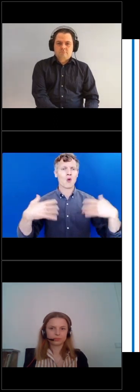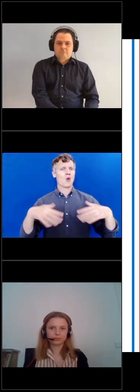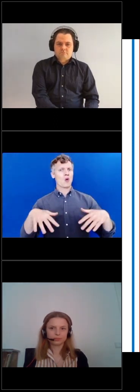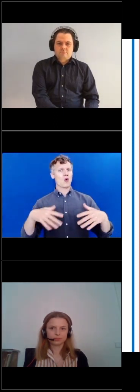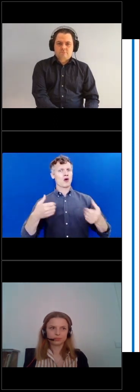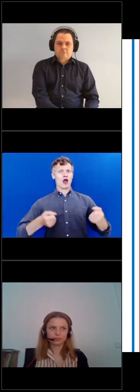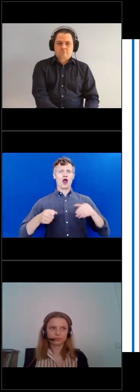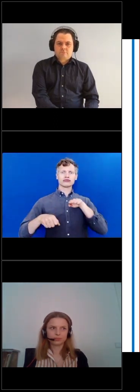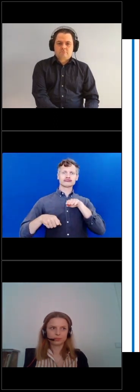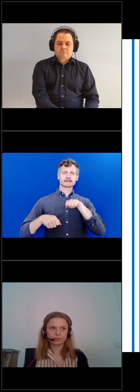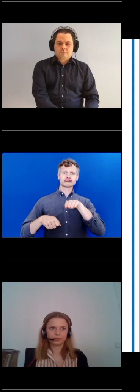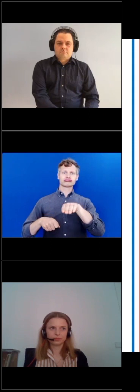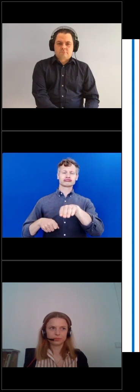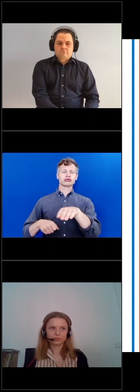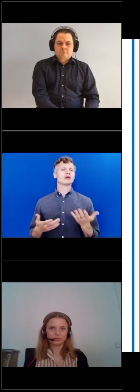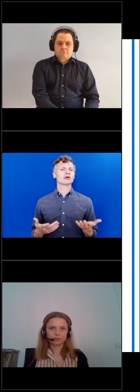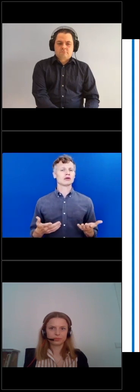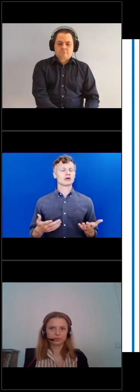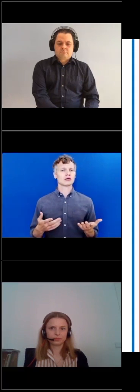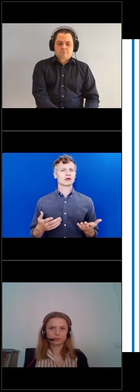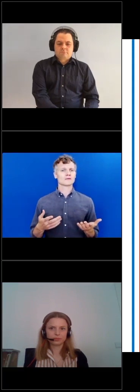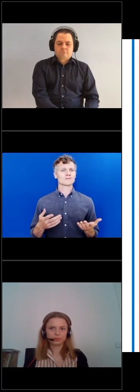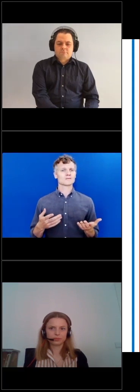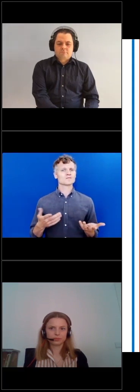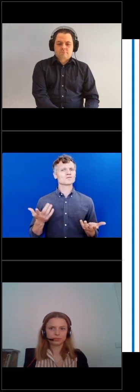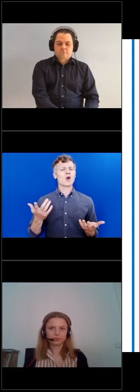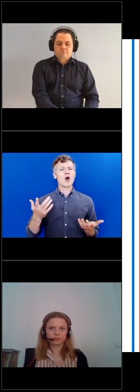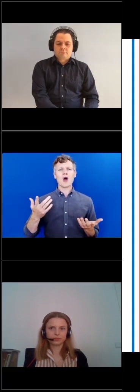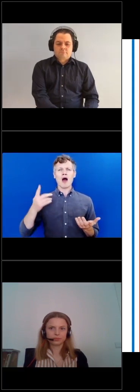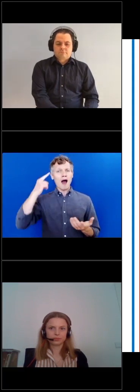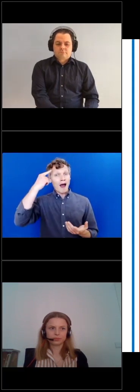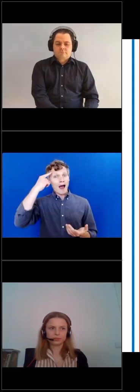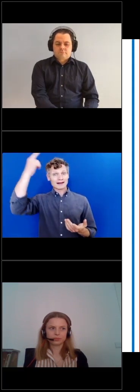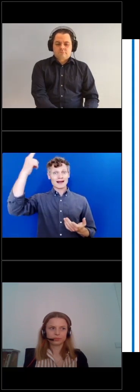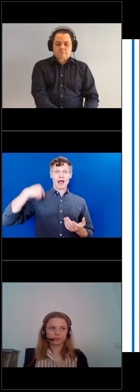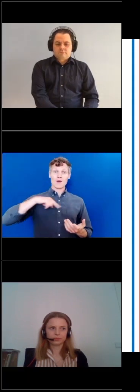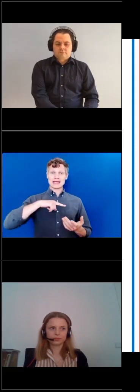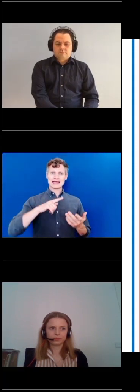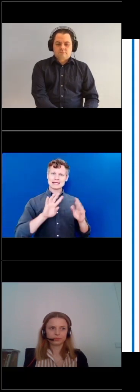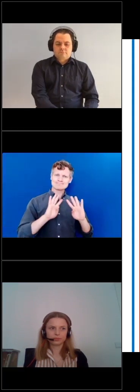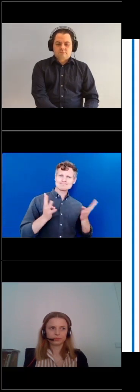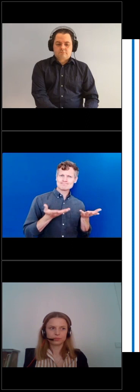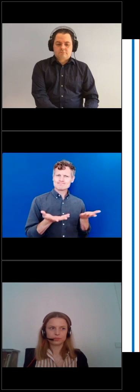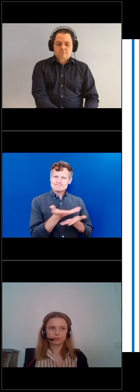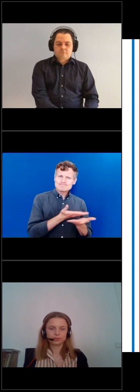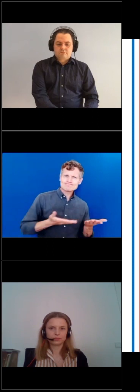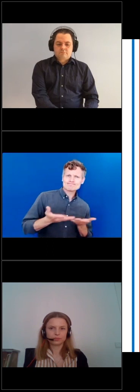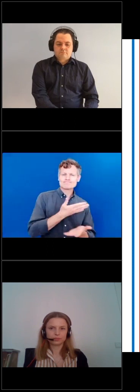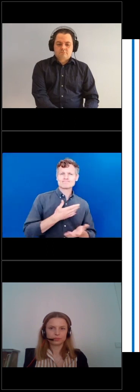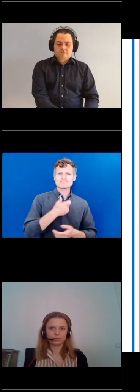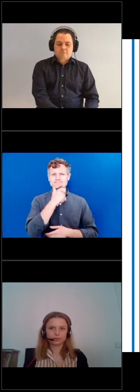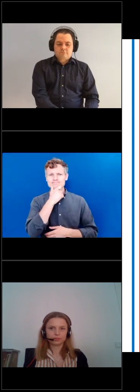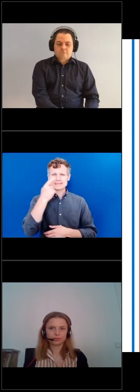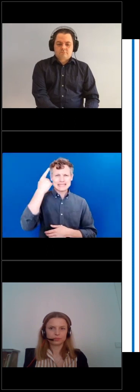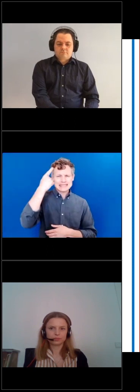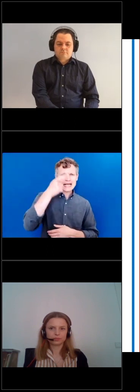we had the discussion. For example, talking about the printed out materials, let's